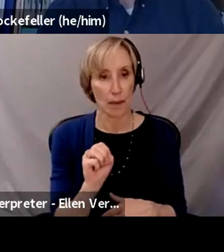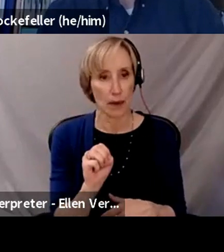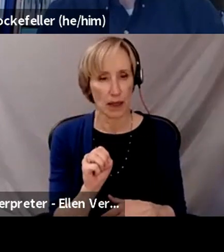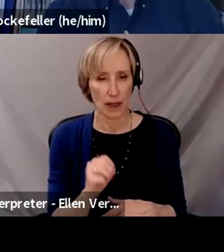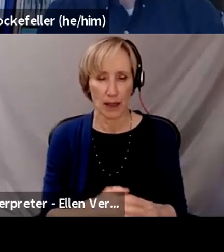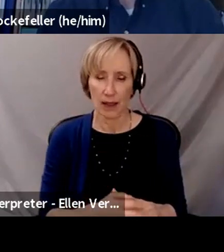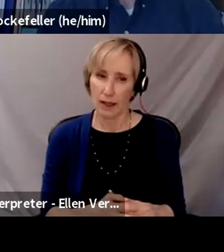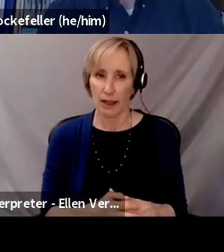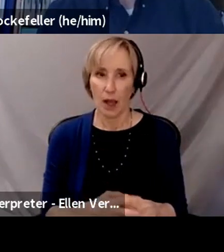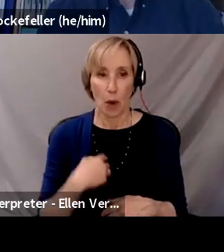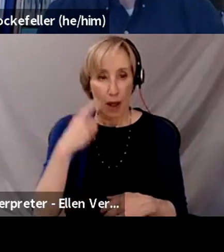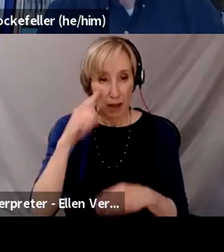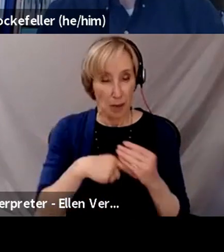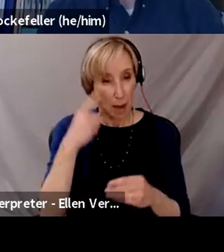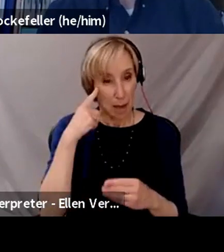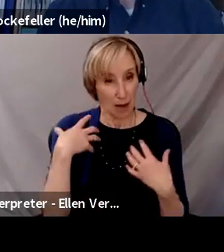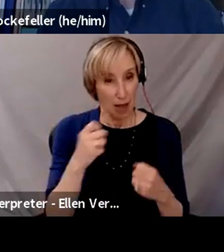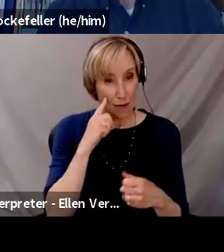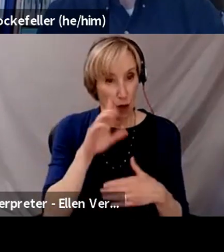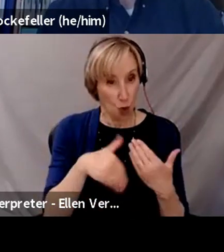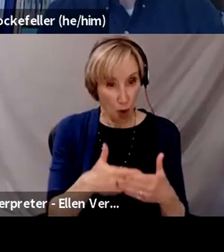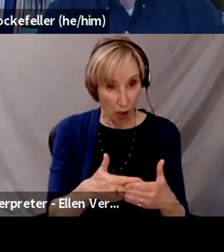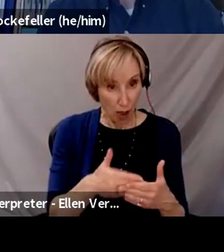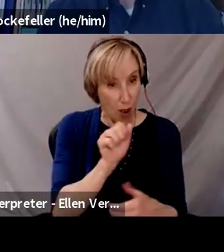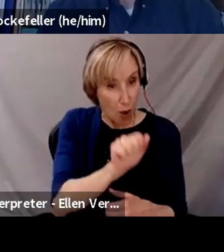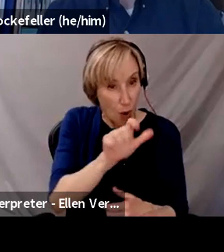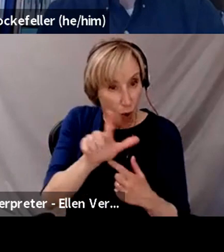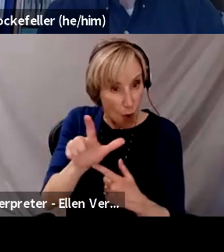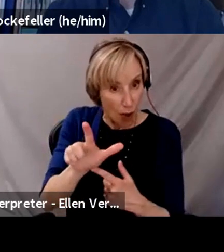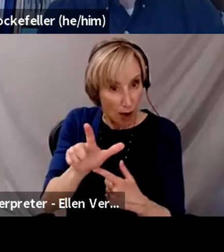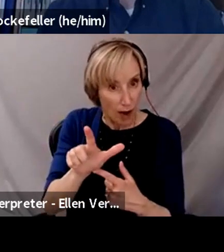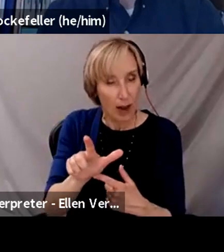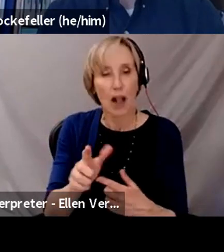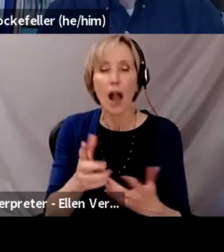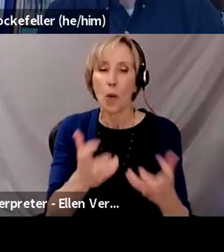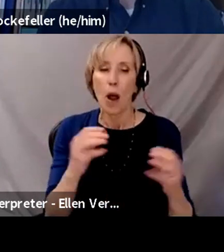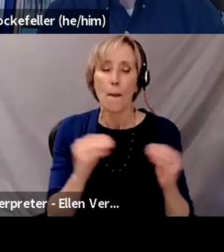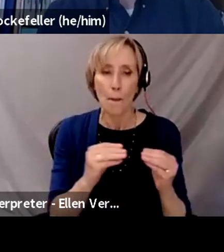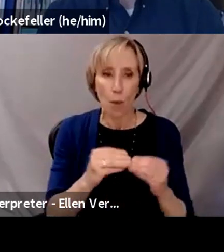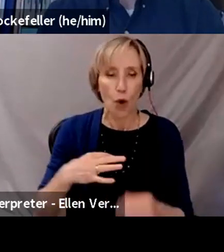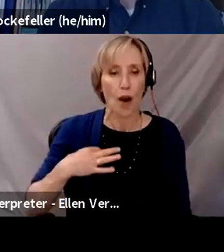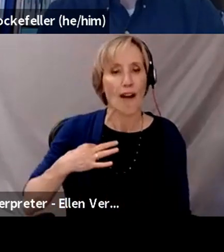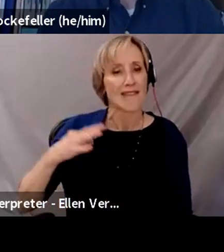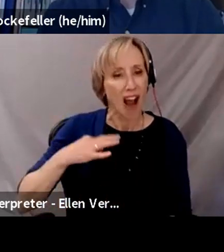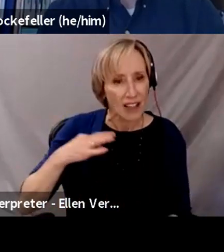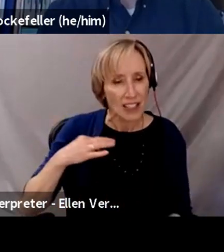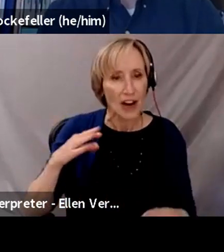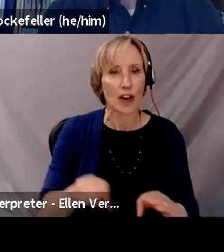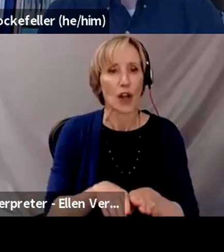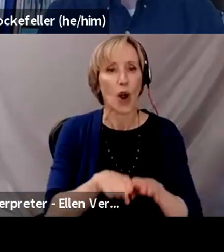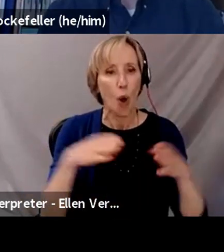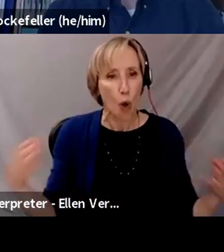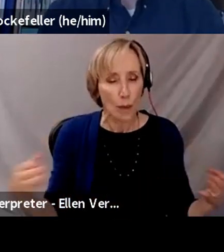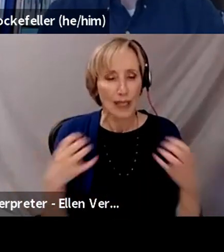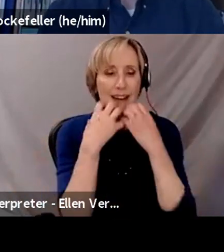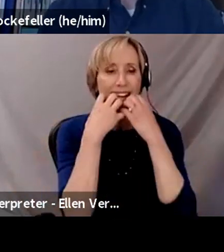it's really thinking about, again, more voluntary peer-run resources in the context